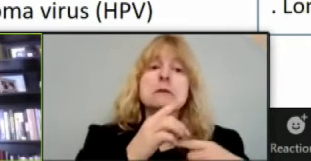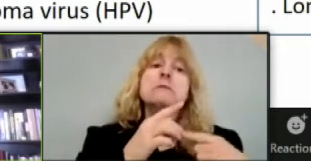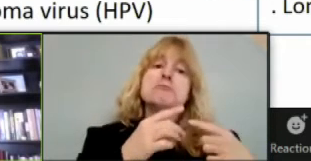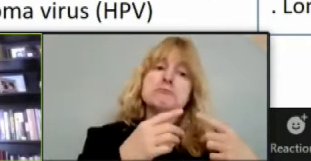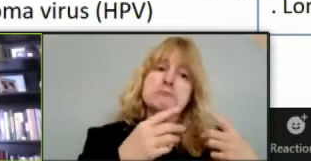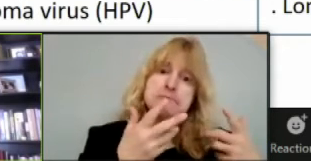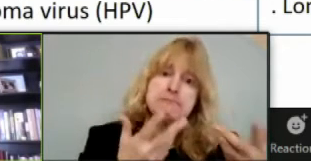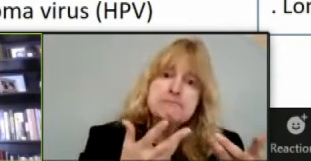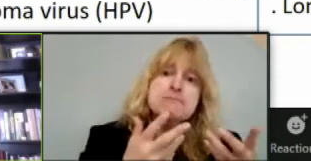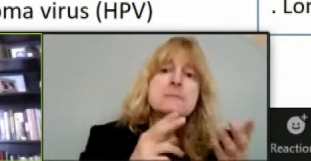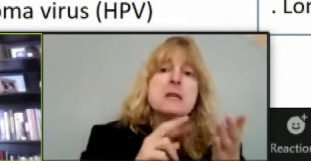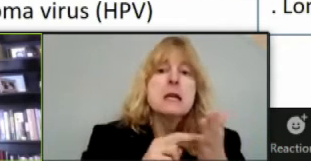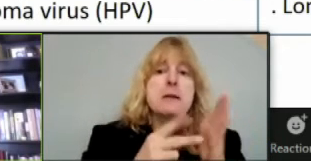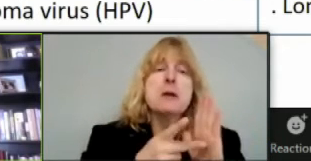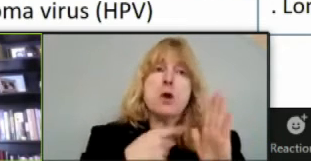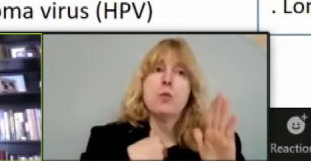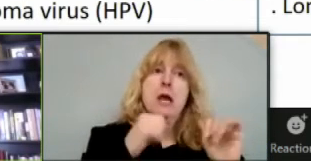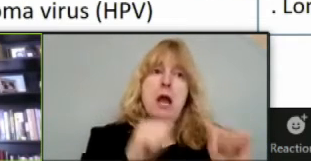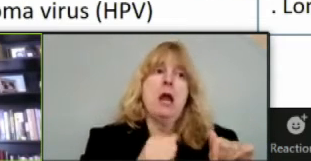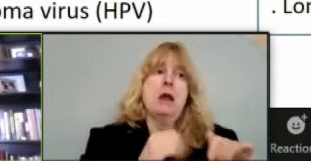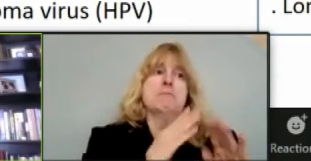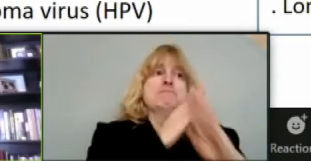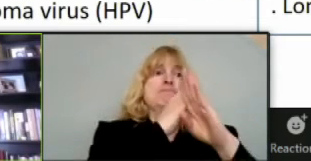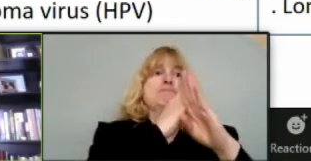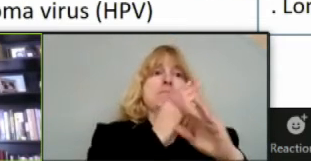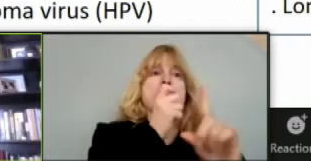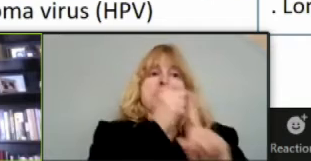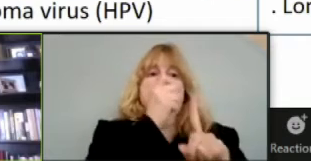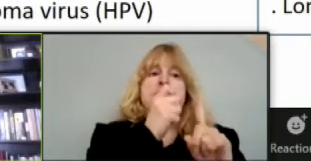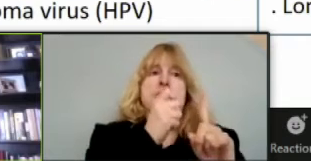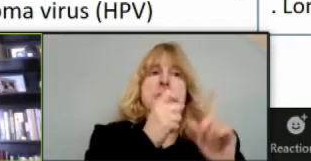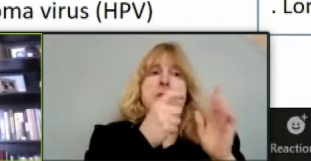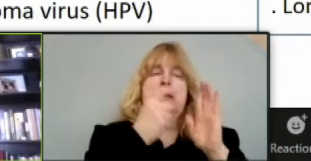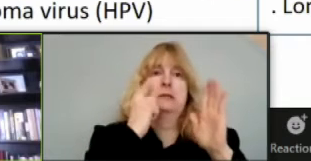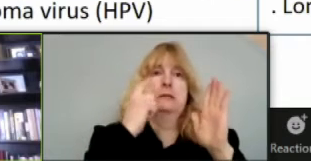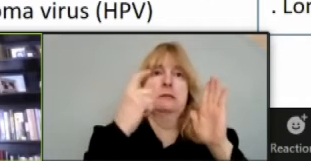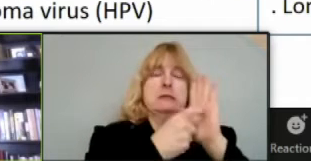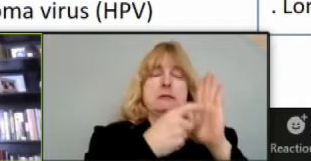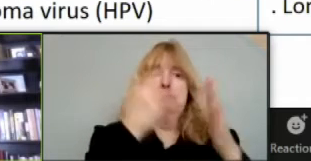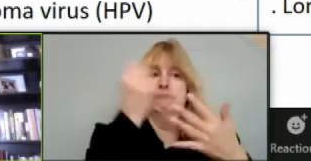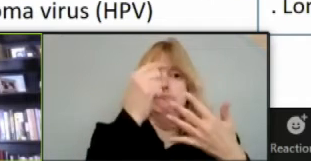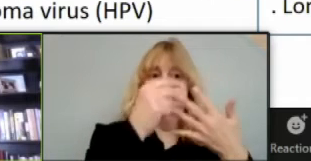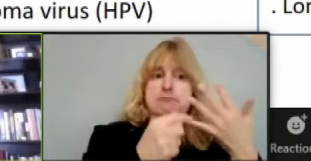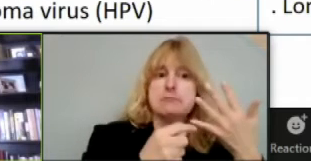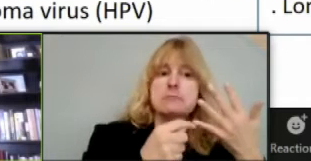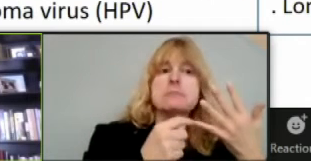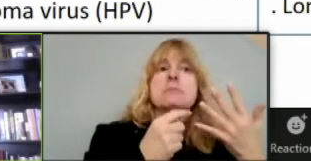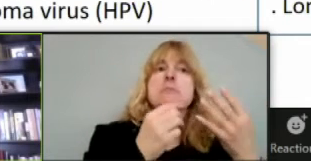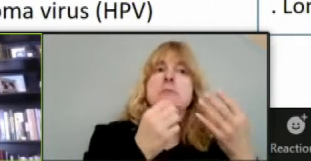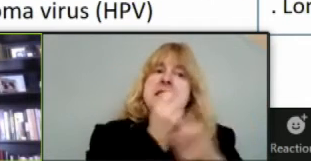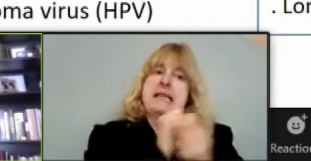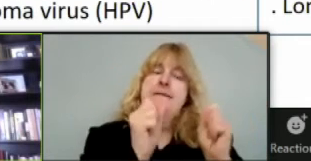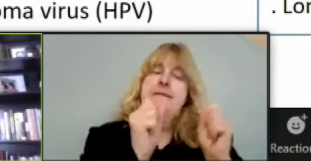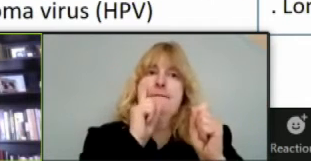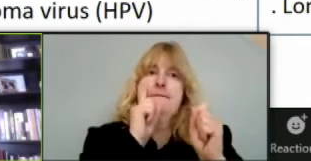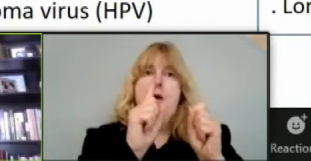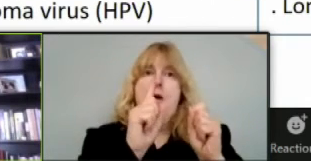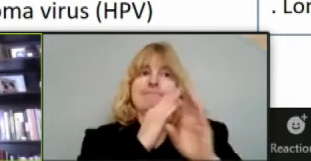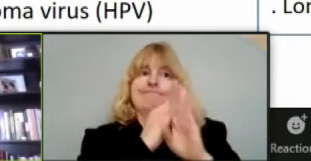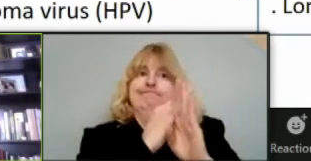to protect against symptoms and disease and the safety for short-term side effects. We are now looking at